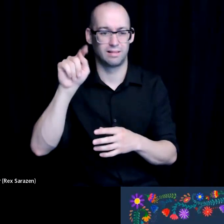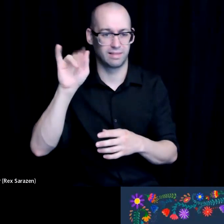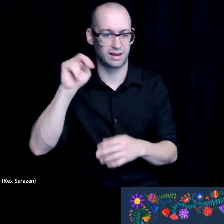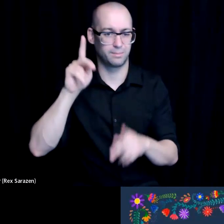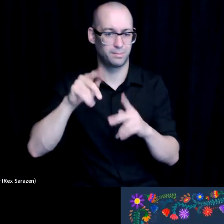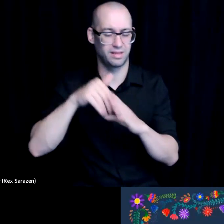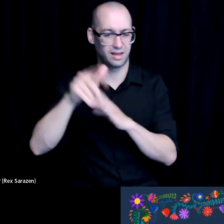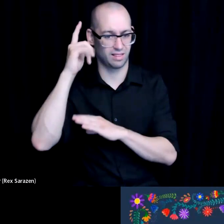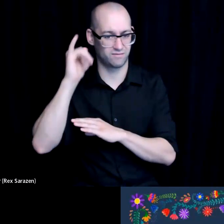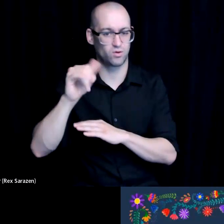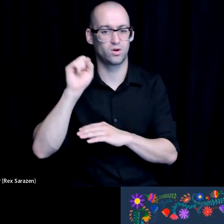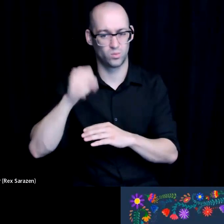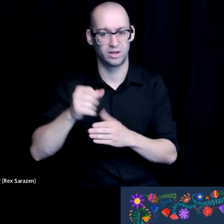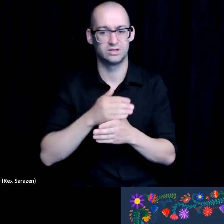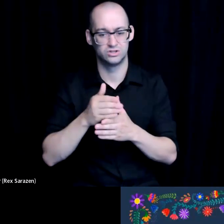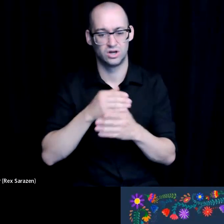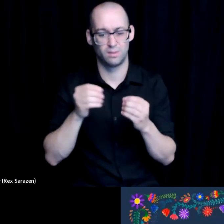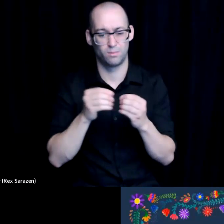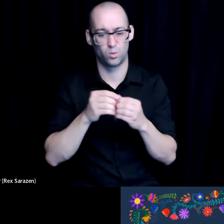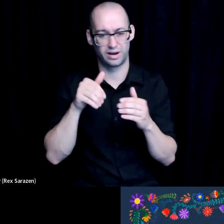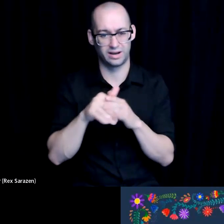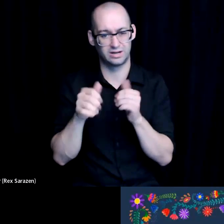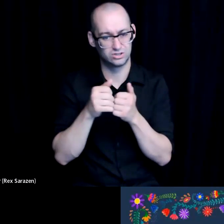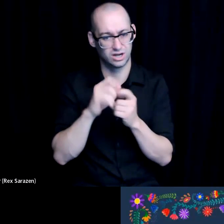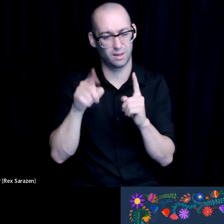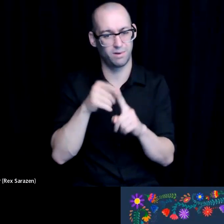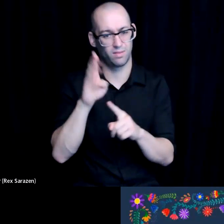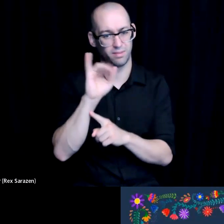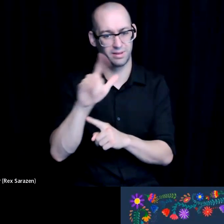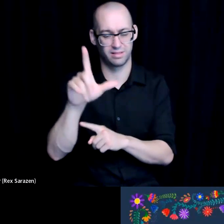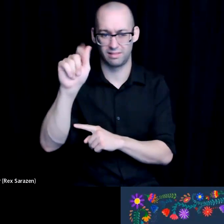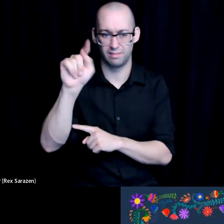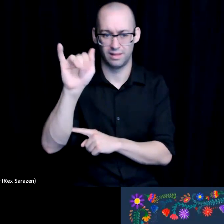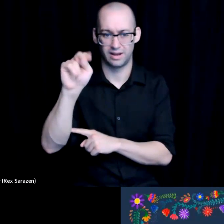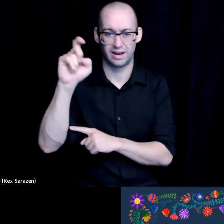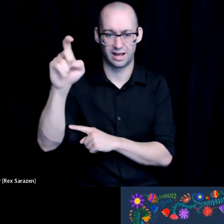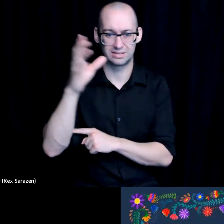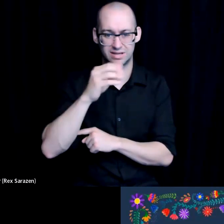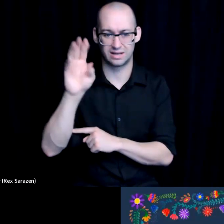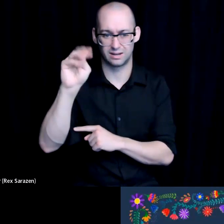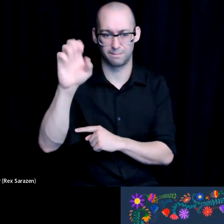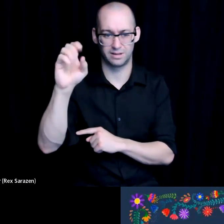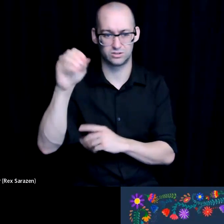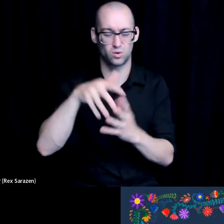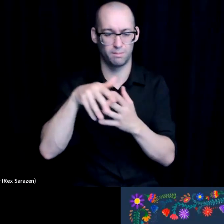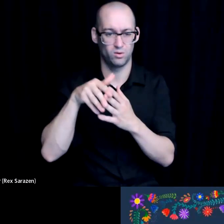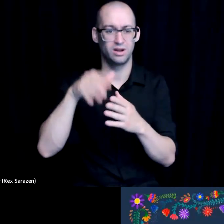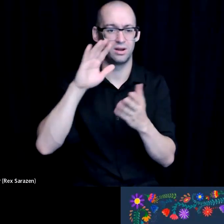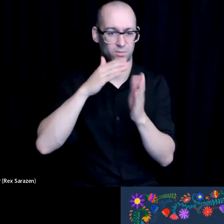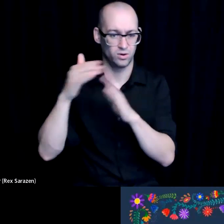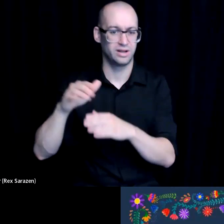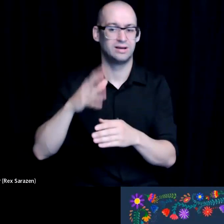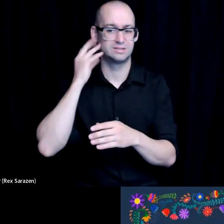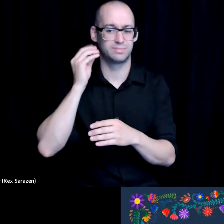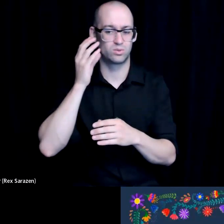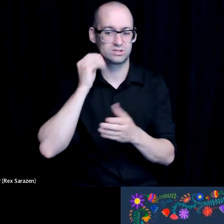more in the chat around our bill. But the bottom line is that Latinx and Indigenous Mesoamerican communities experience affordability, quality,